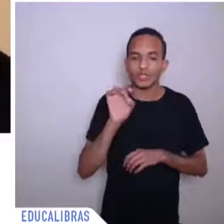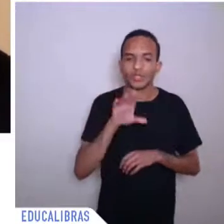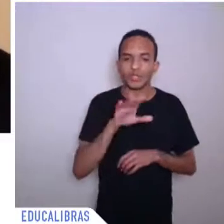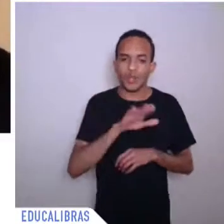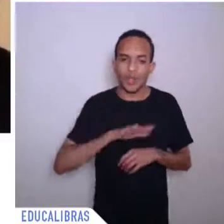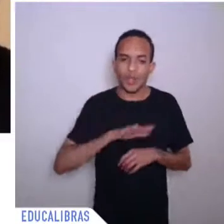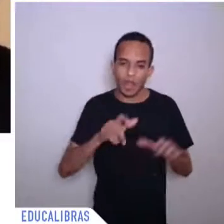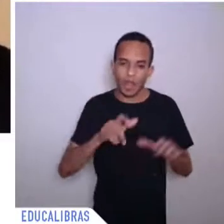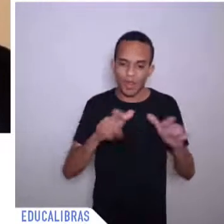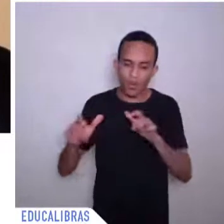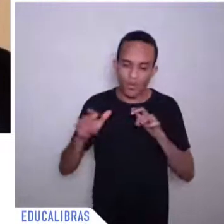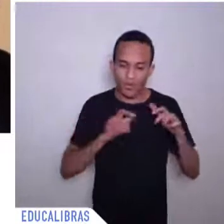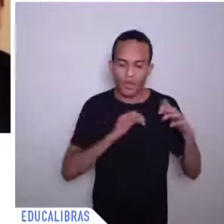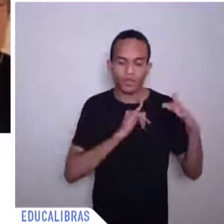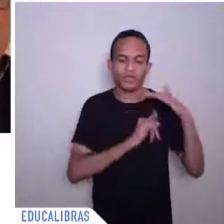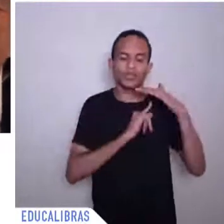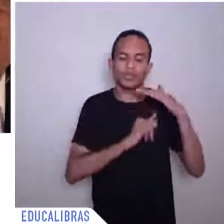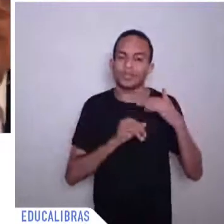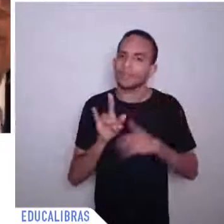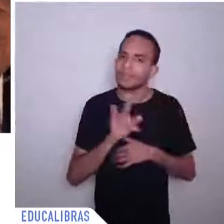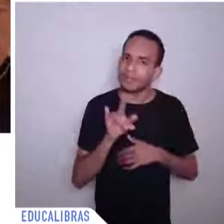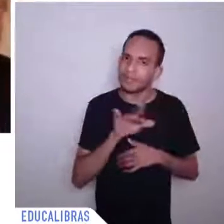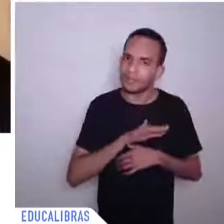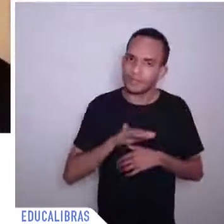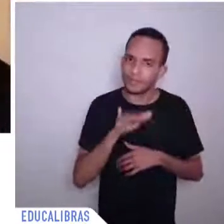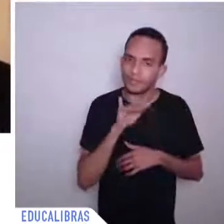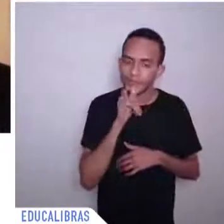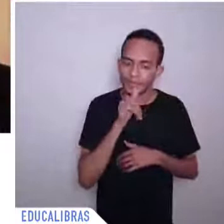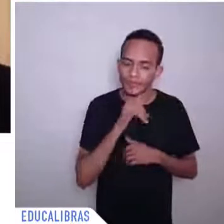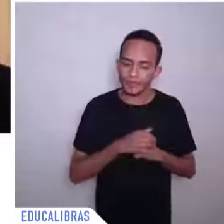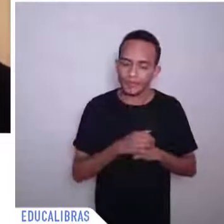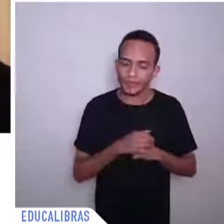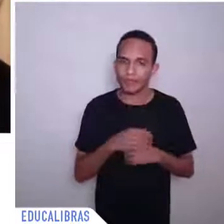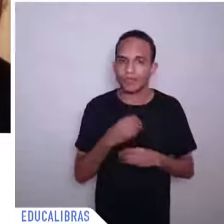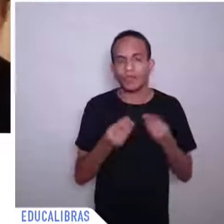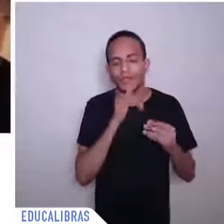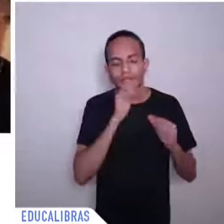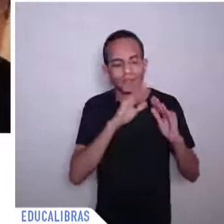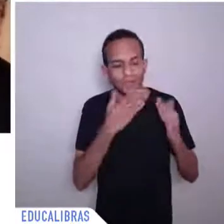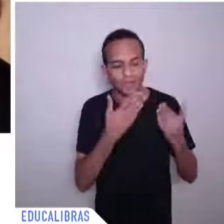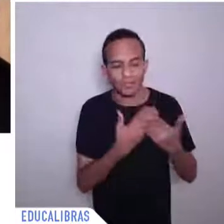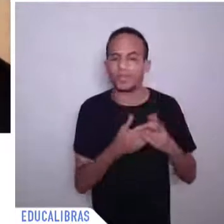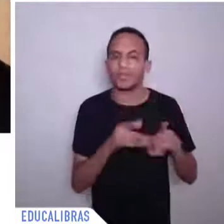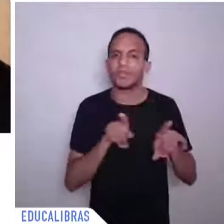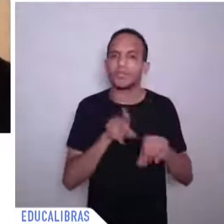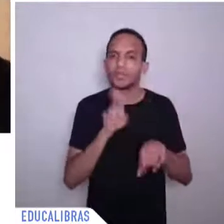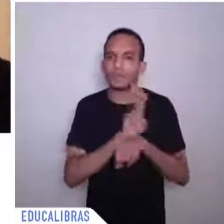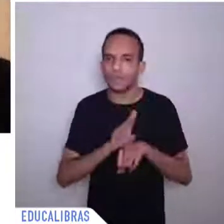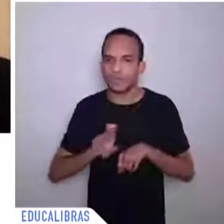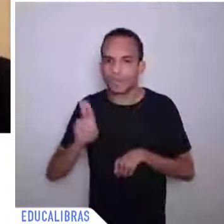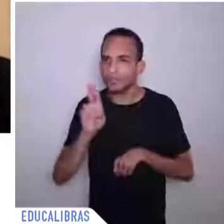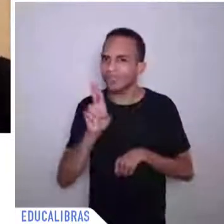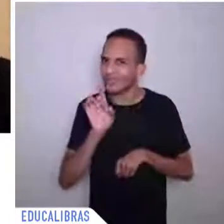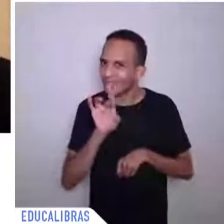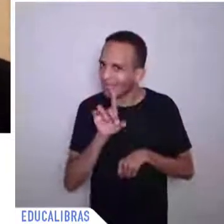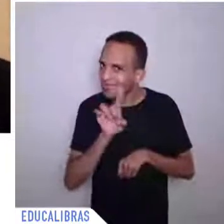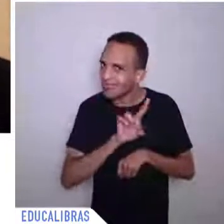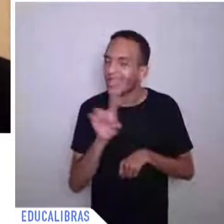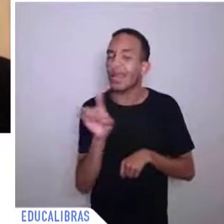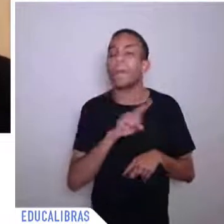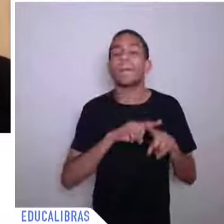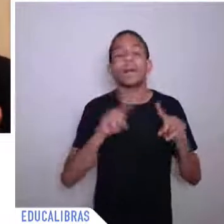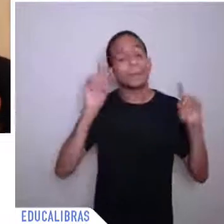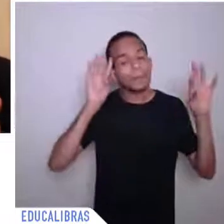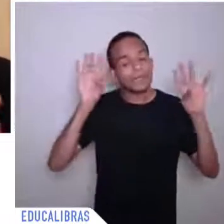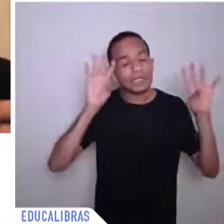And considering education not only as an institutional space, such as schools and